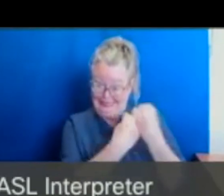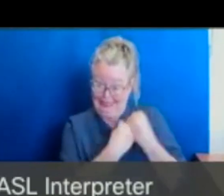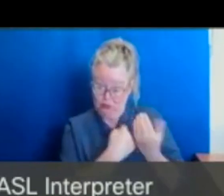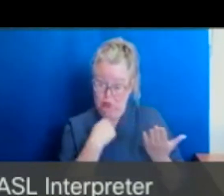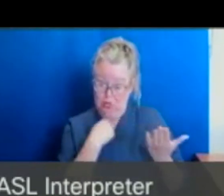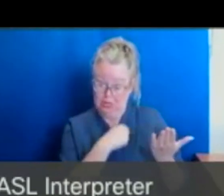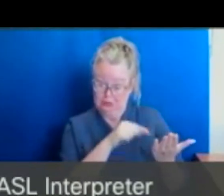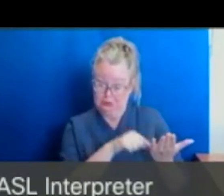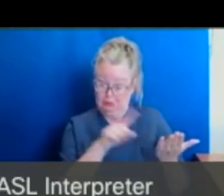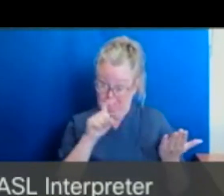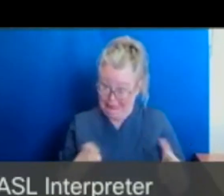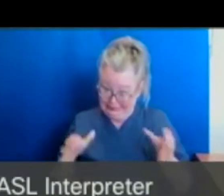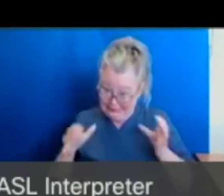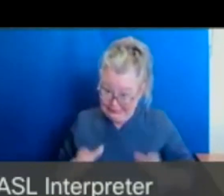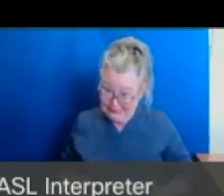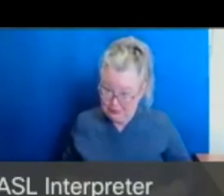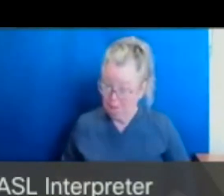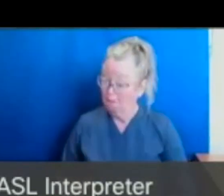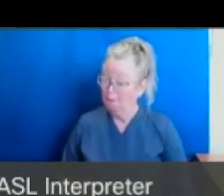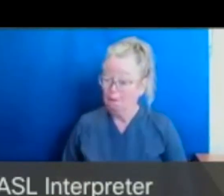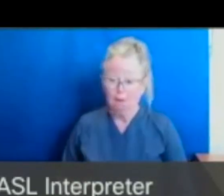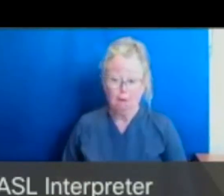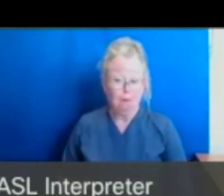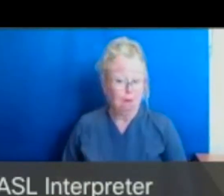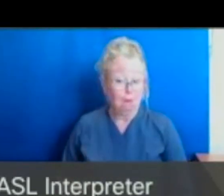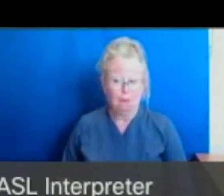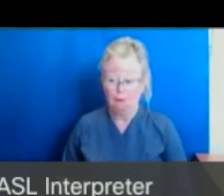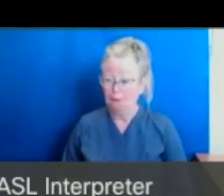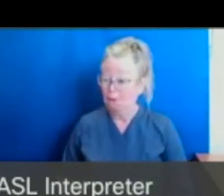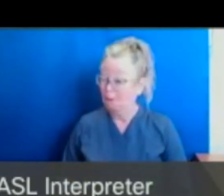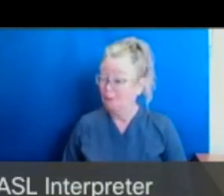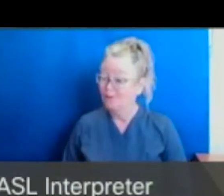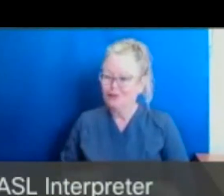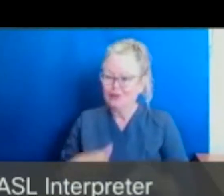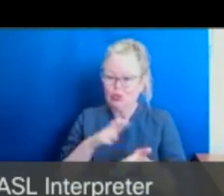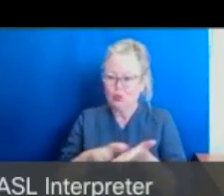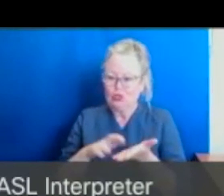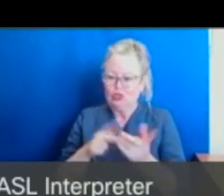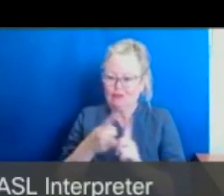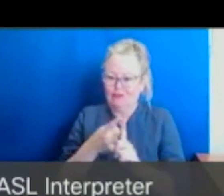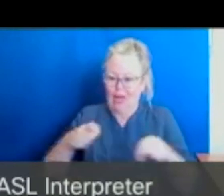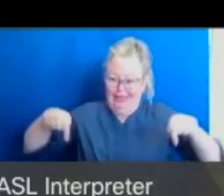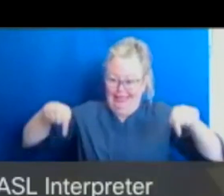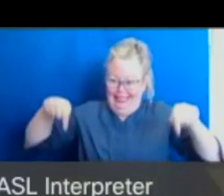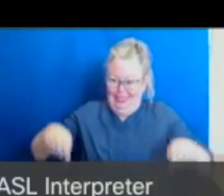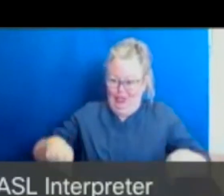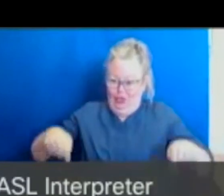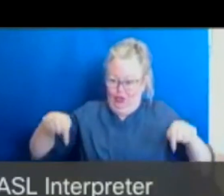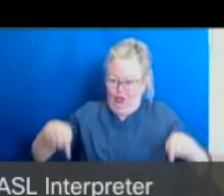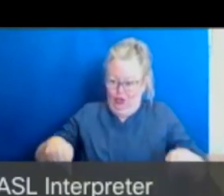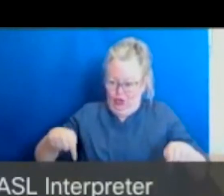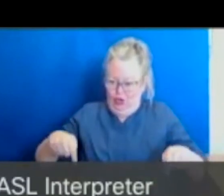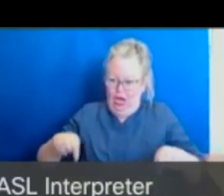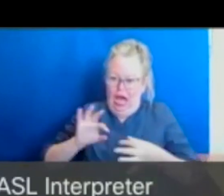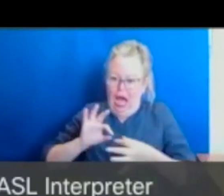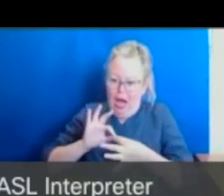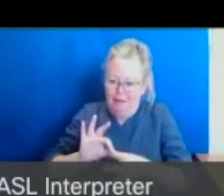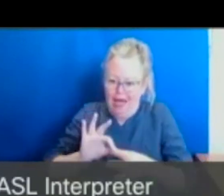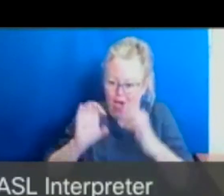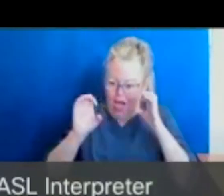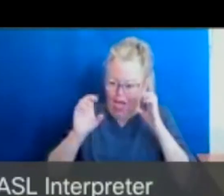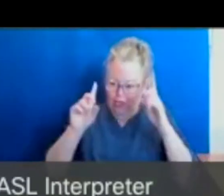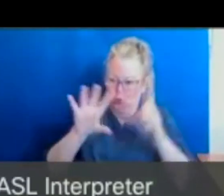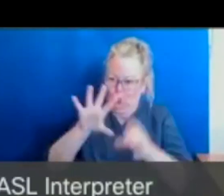sense that the research that we support has to be relevant to education in the